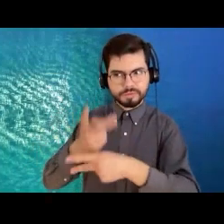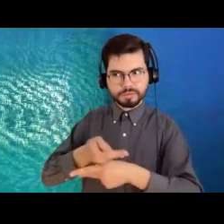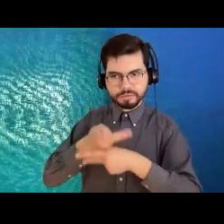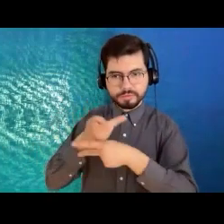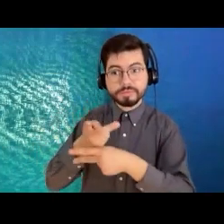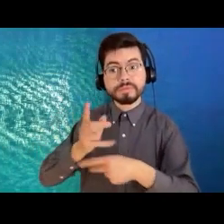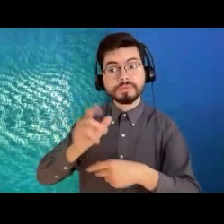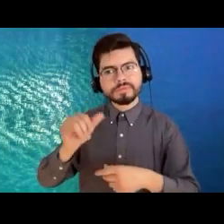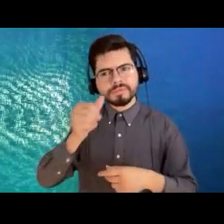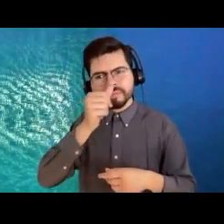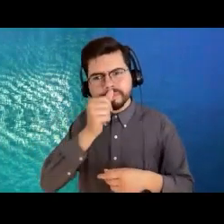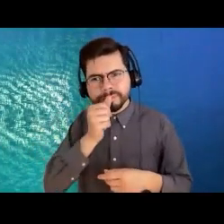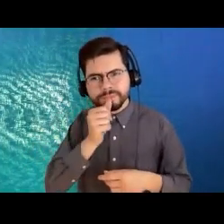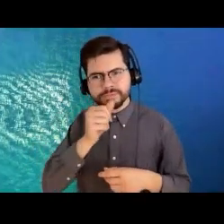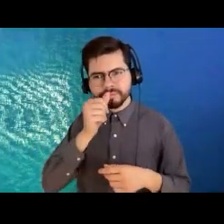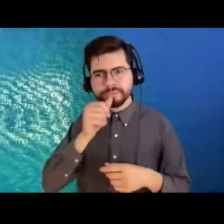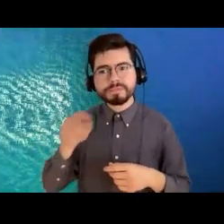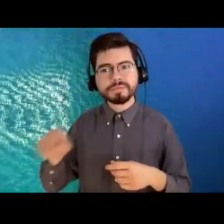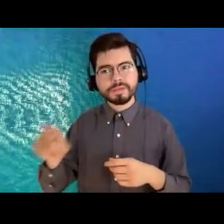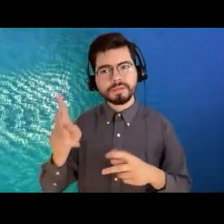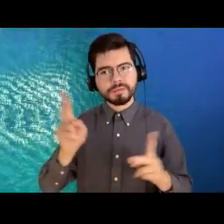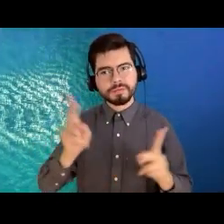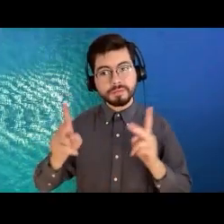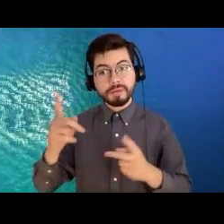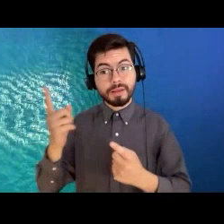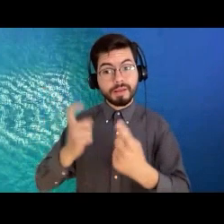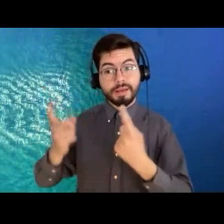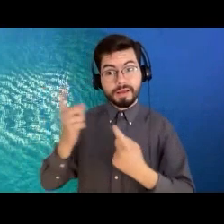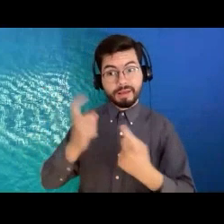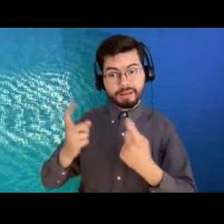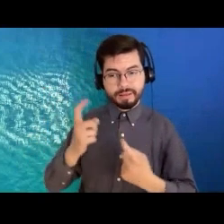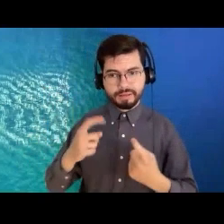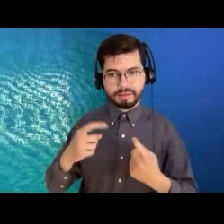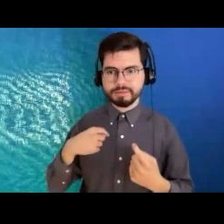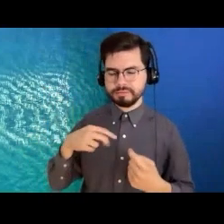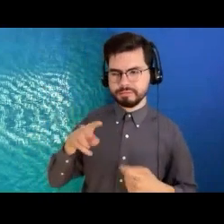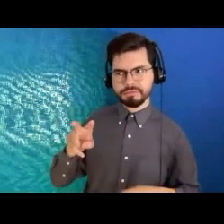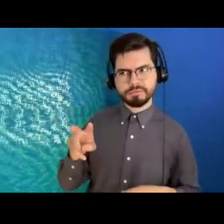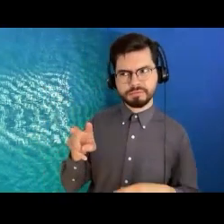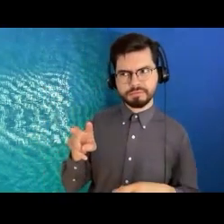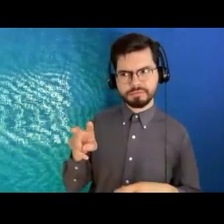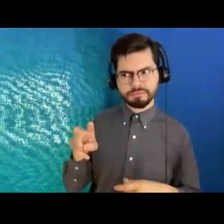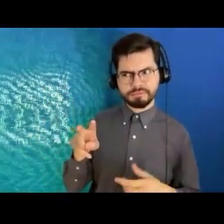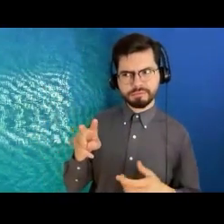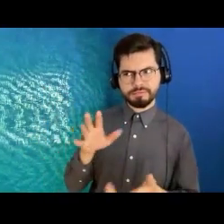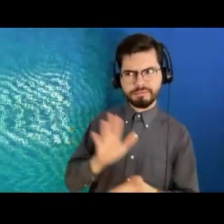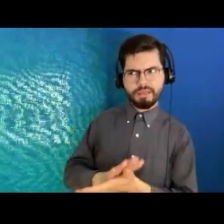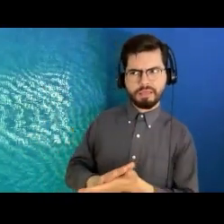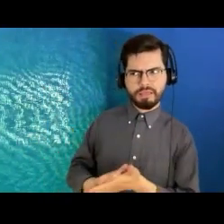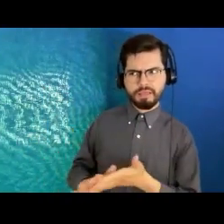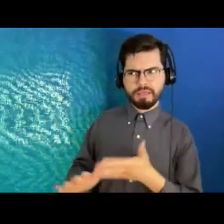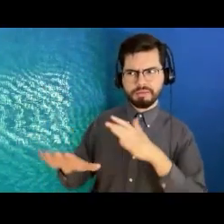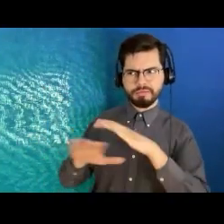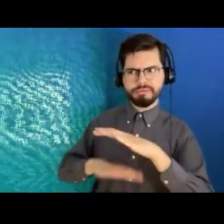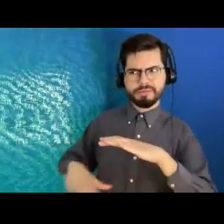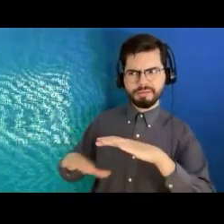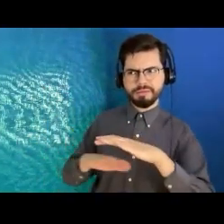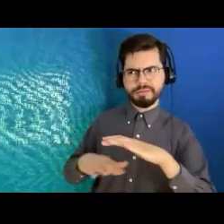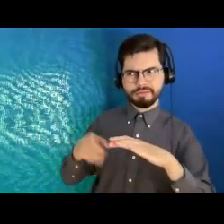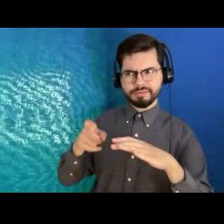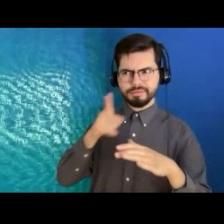ask questions that may seem pretty basic or uninformed. And some of the examples of those questions